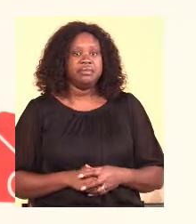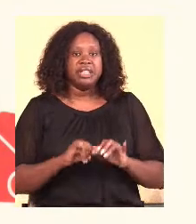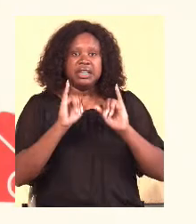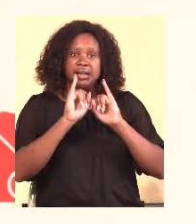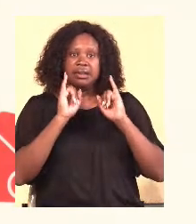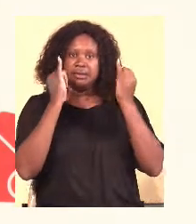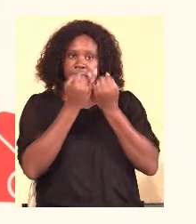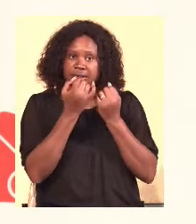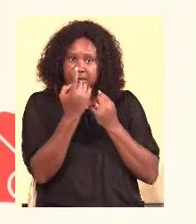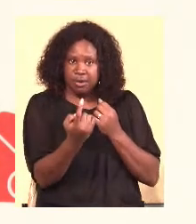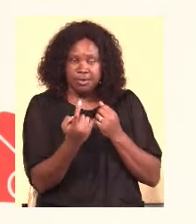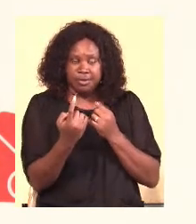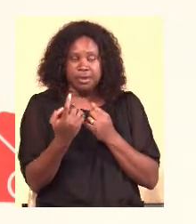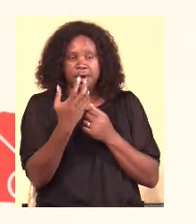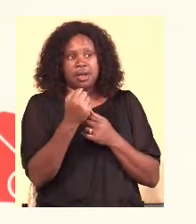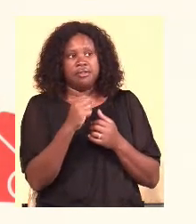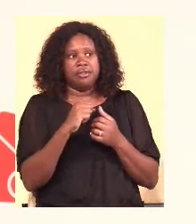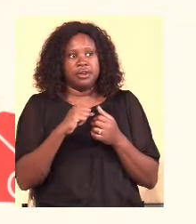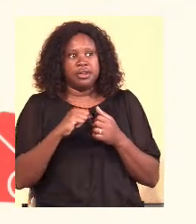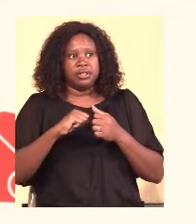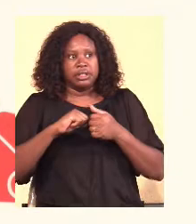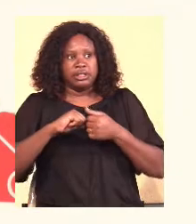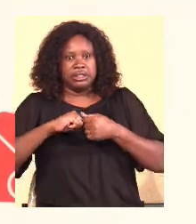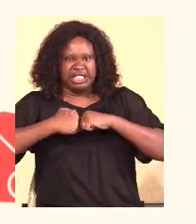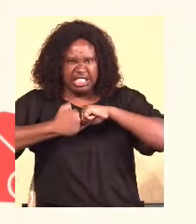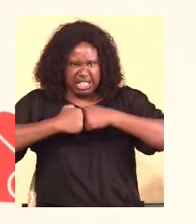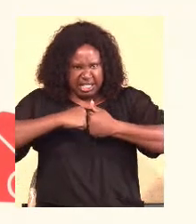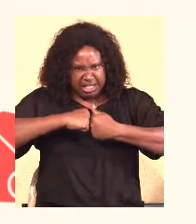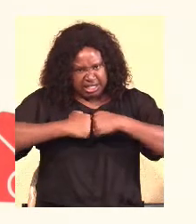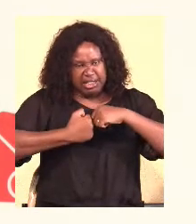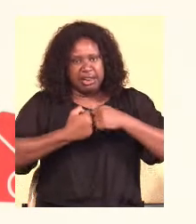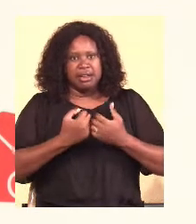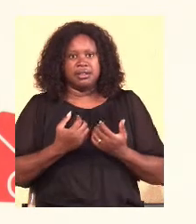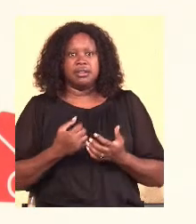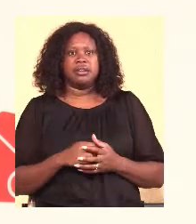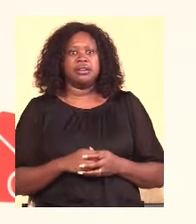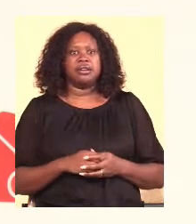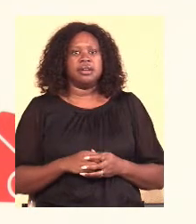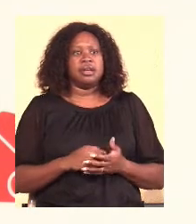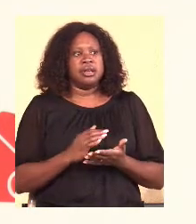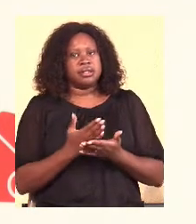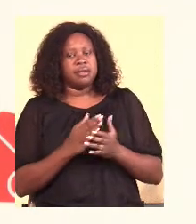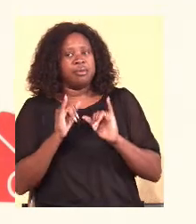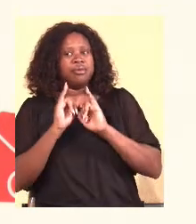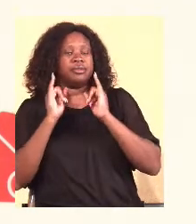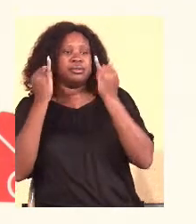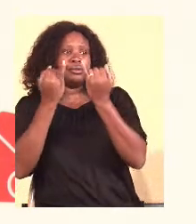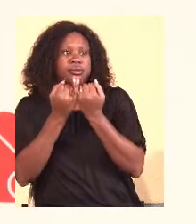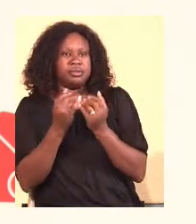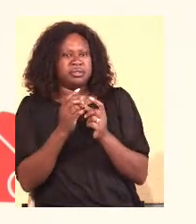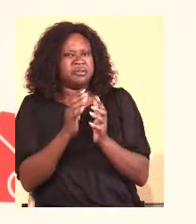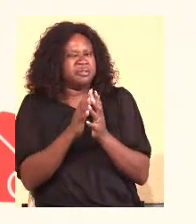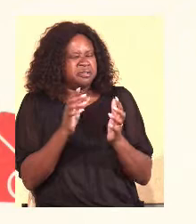have challenges with bandwidth. Also, to some extent, in some of the institutions, very